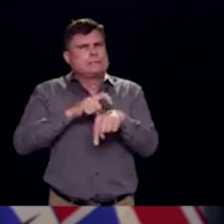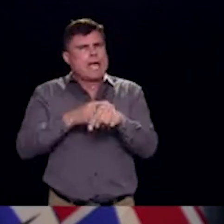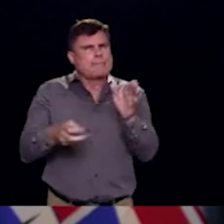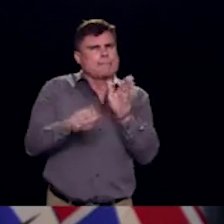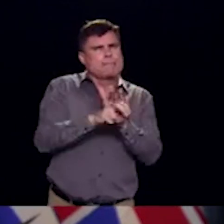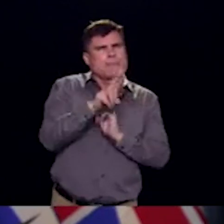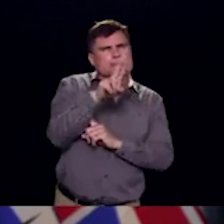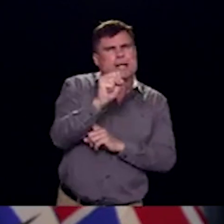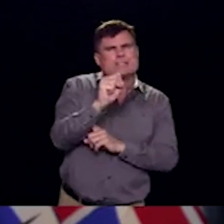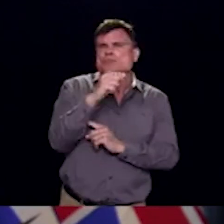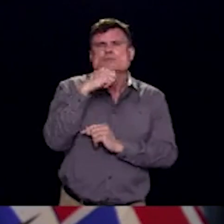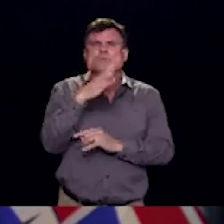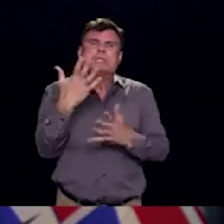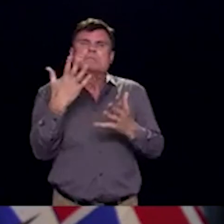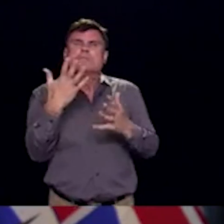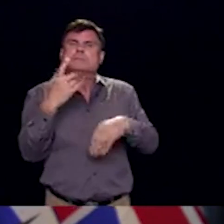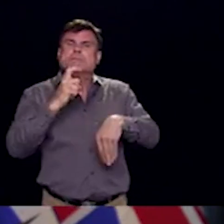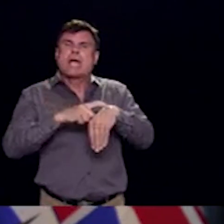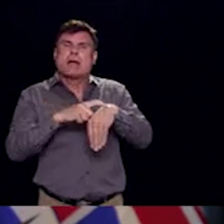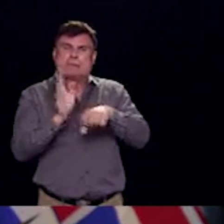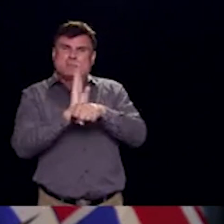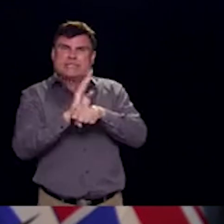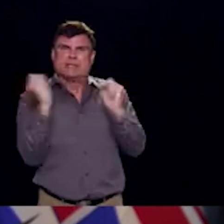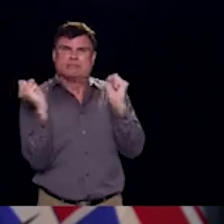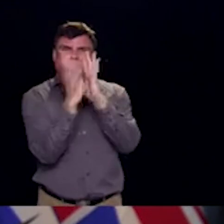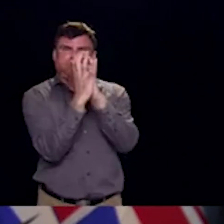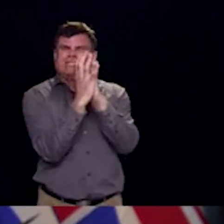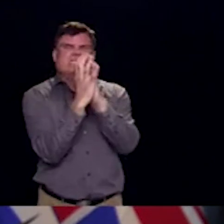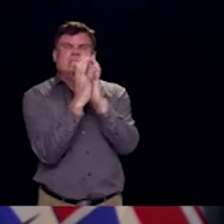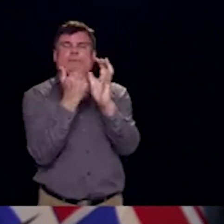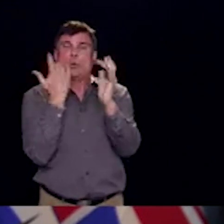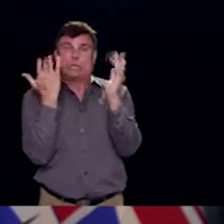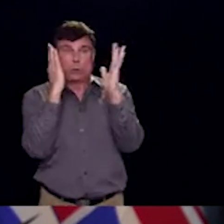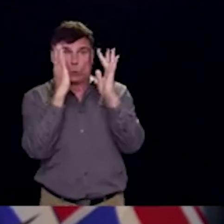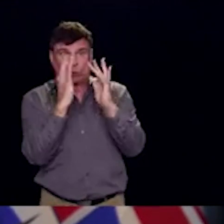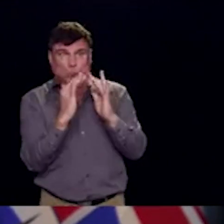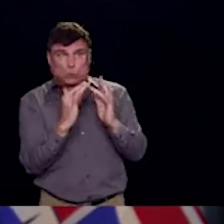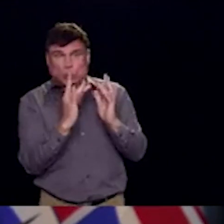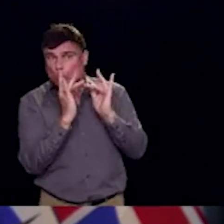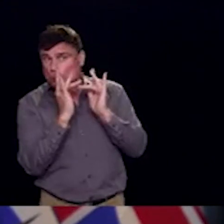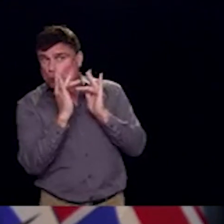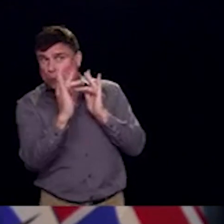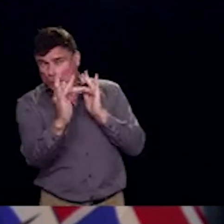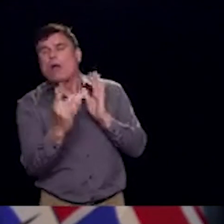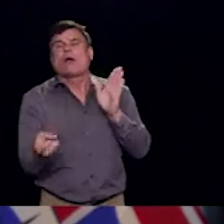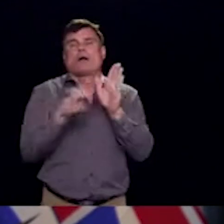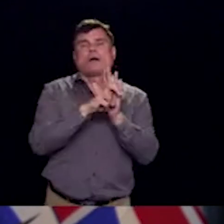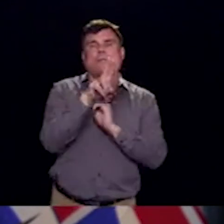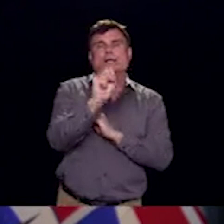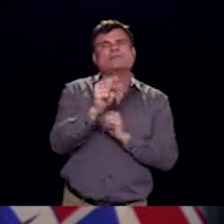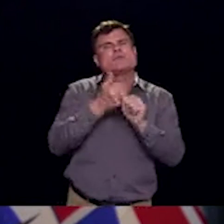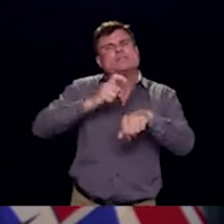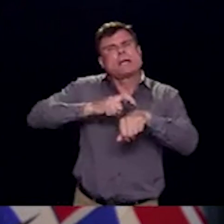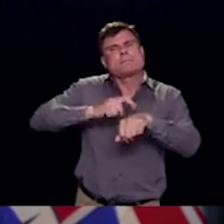with the levels that we have in our community, I don't believe we need to go that enforcement route with mask